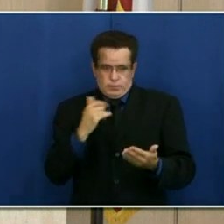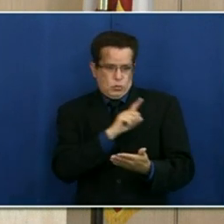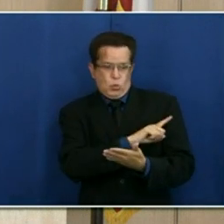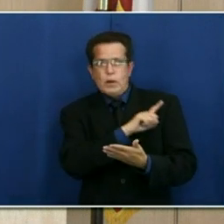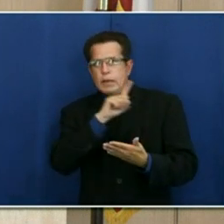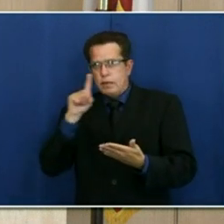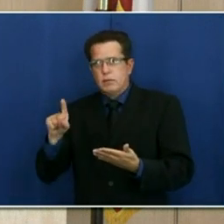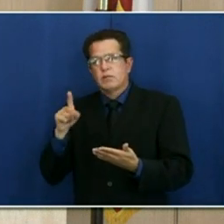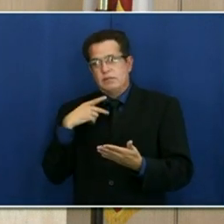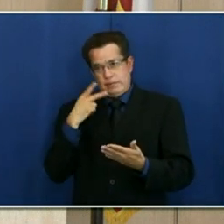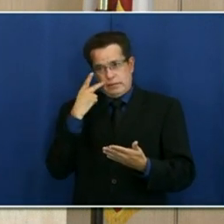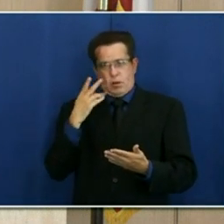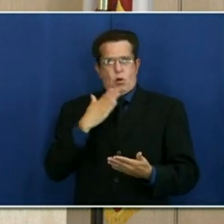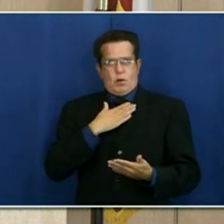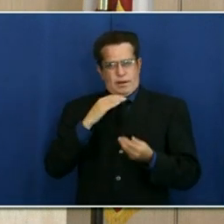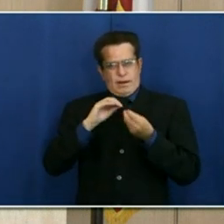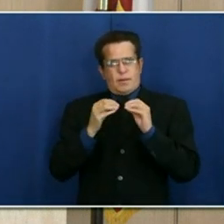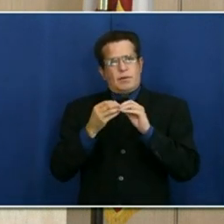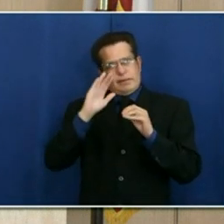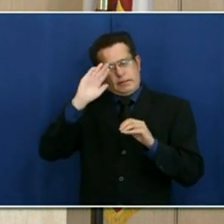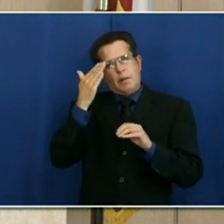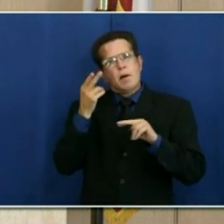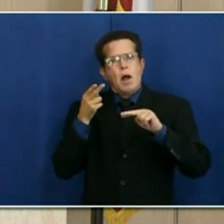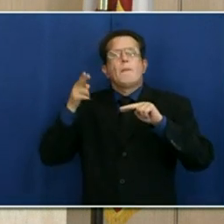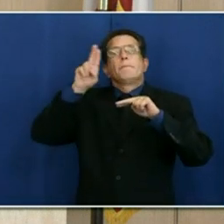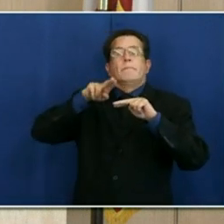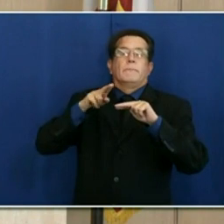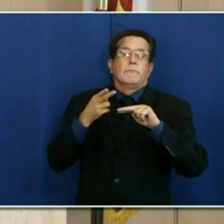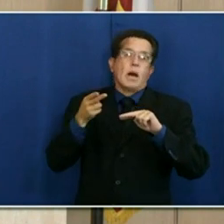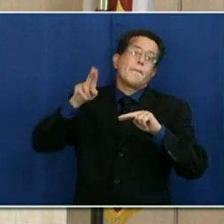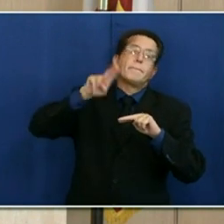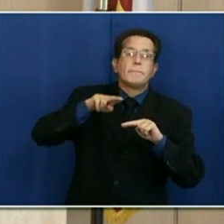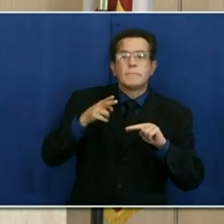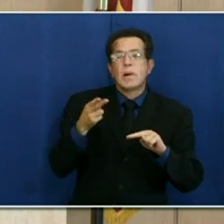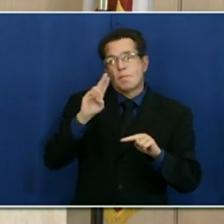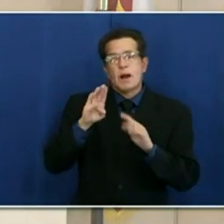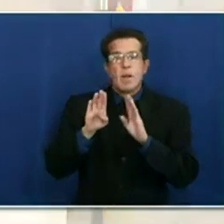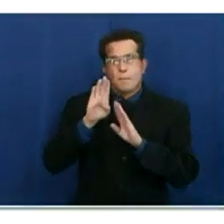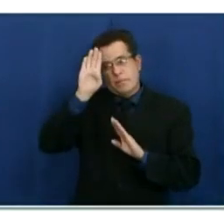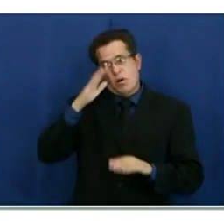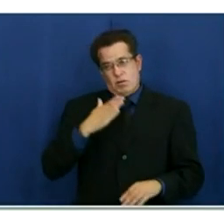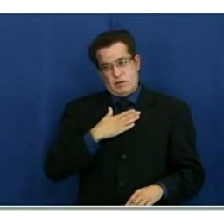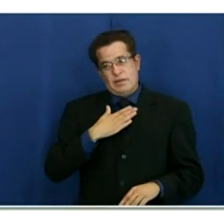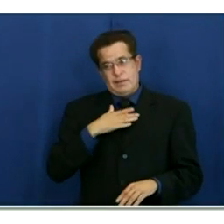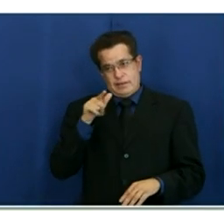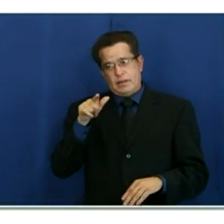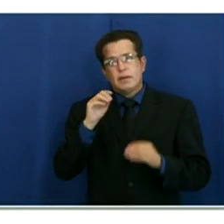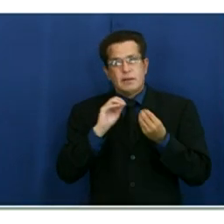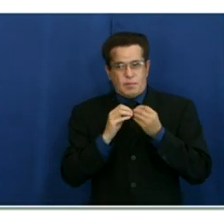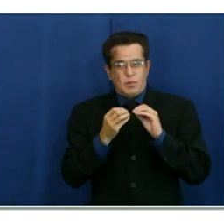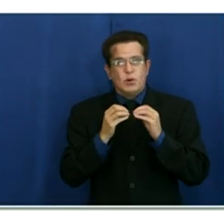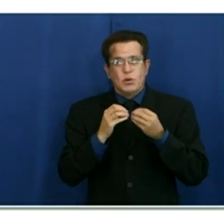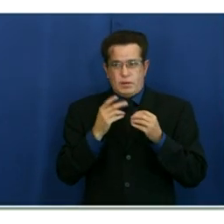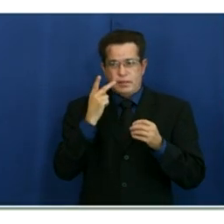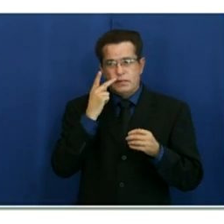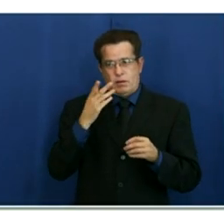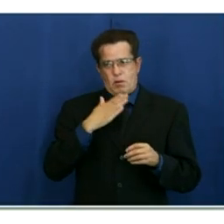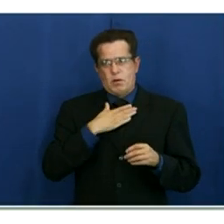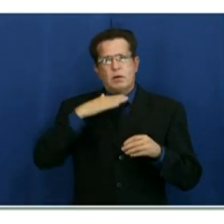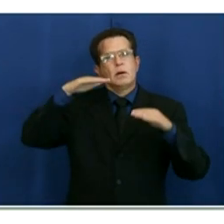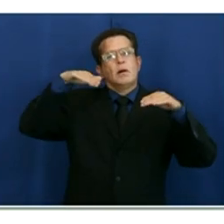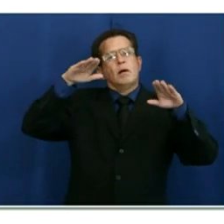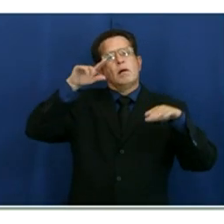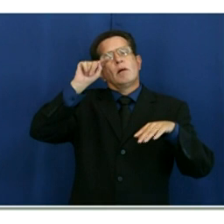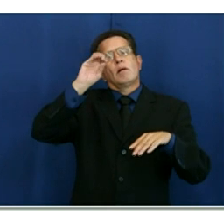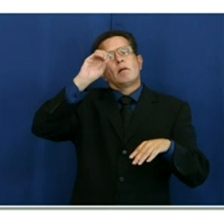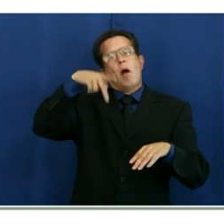are seeing our case rates slowly creep up. In the next slide. So as you can see, the bottom, or rather the top, is